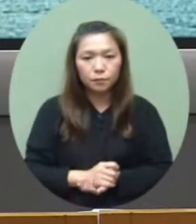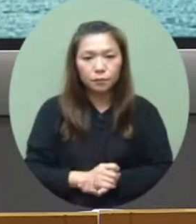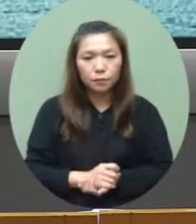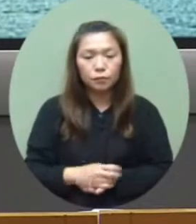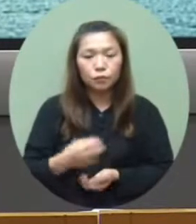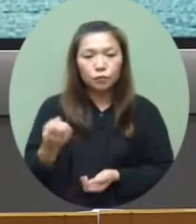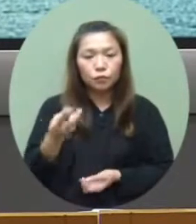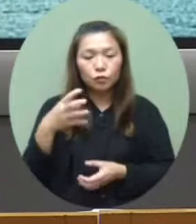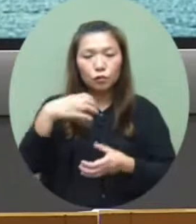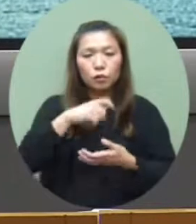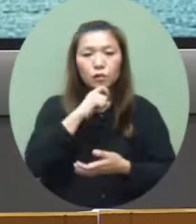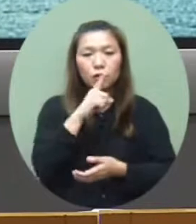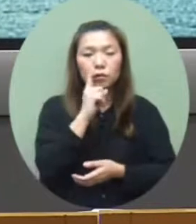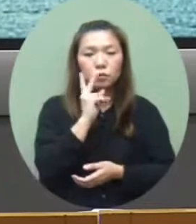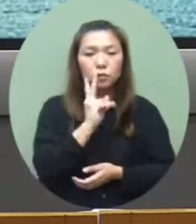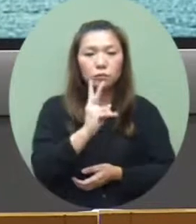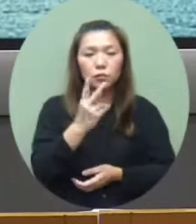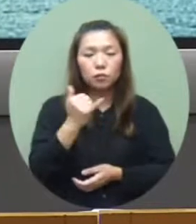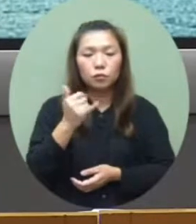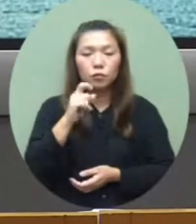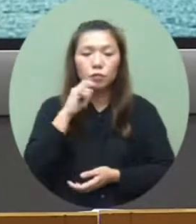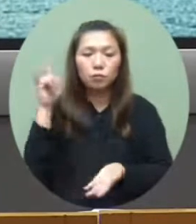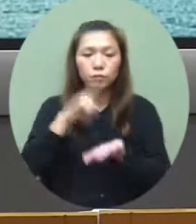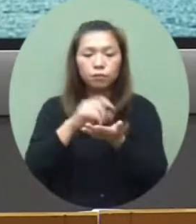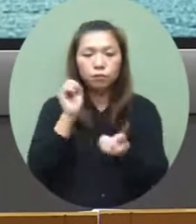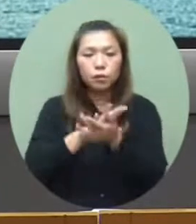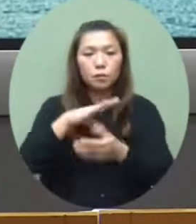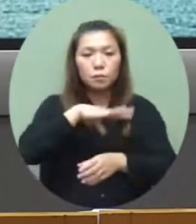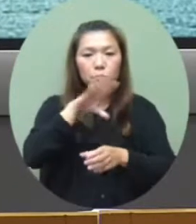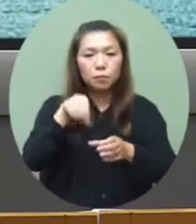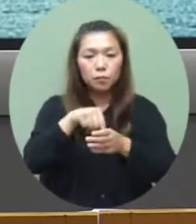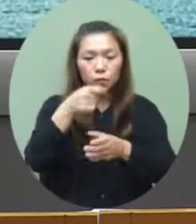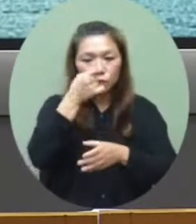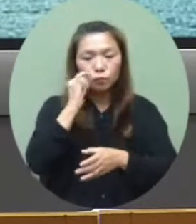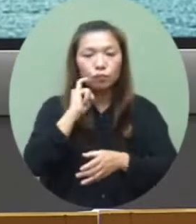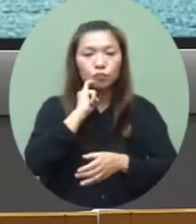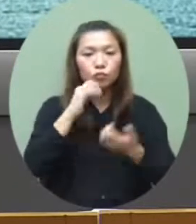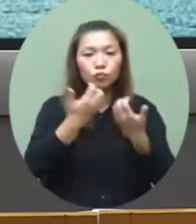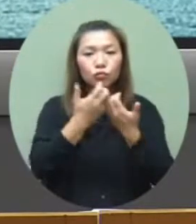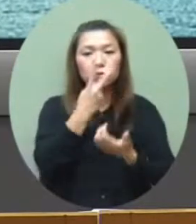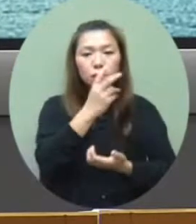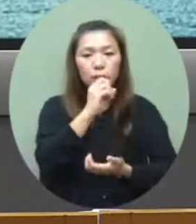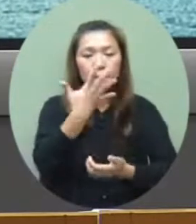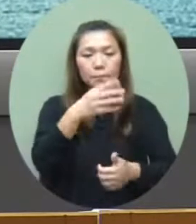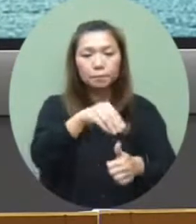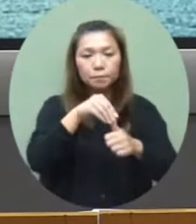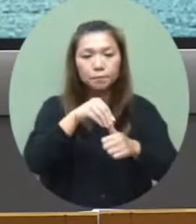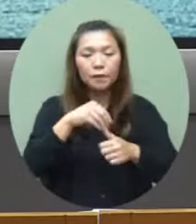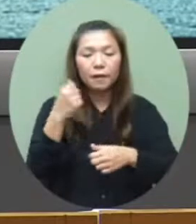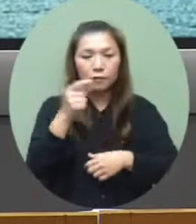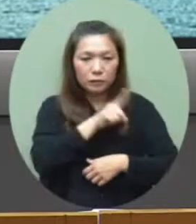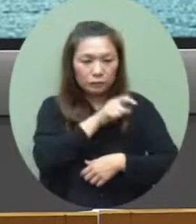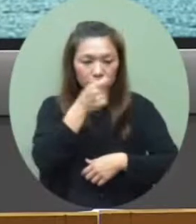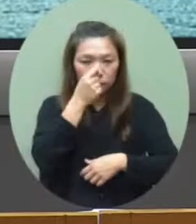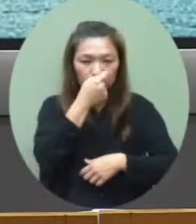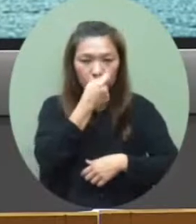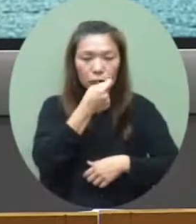2,610 RAT cases successfully confirmed via PCR. We also had 226 imported cases,